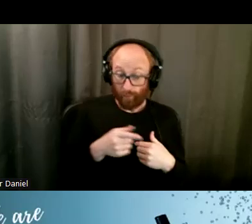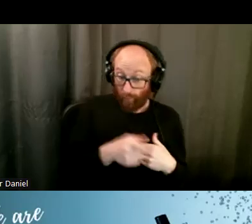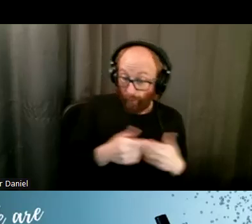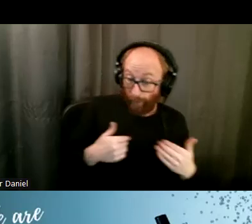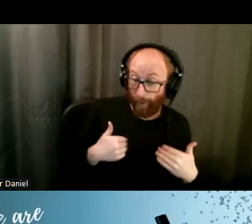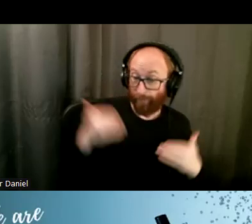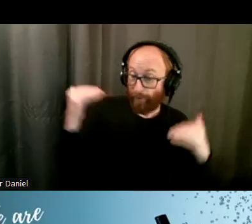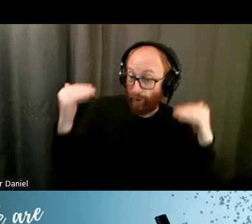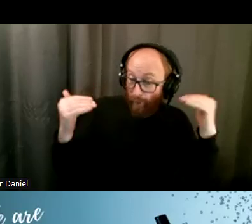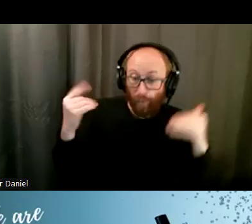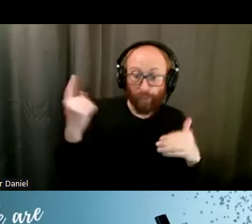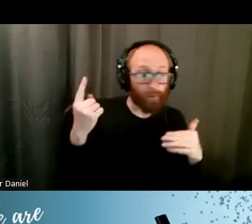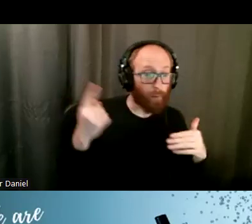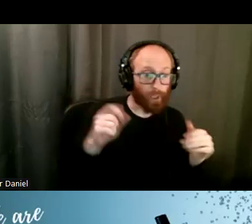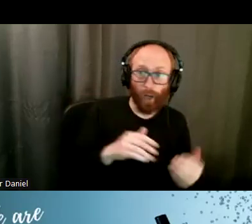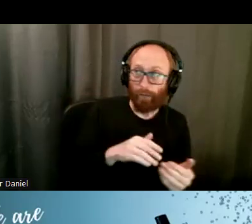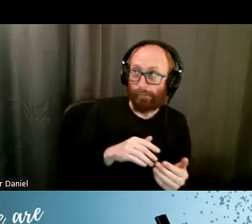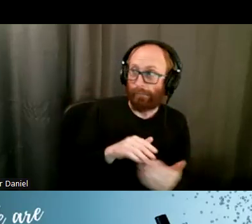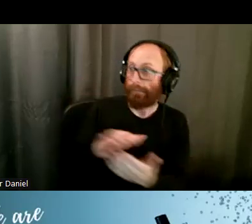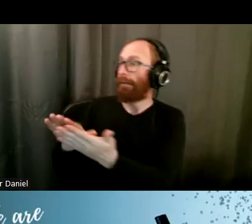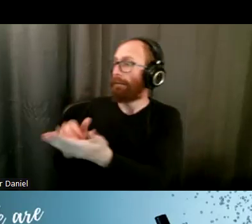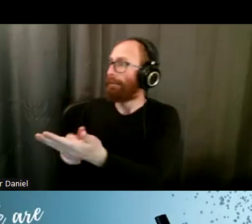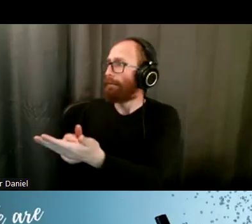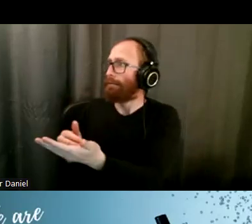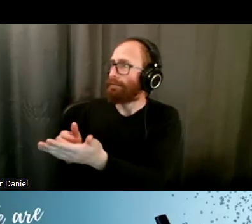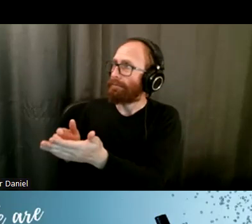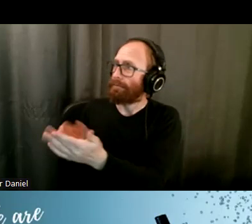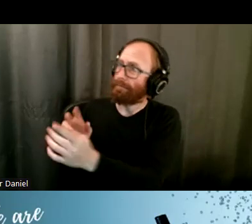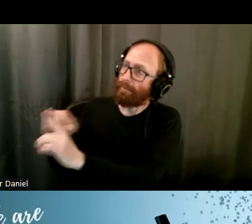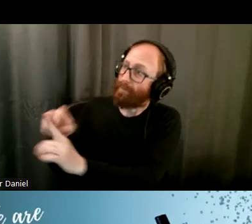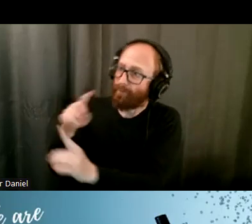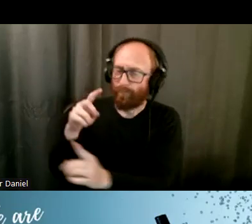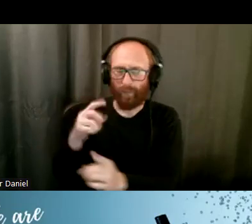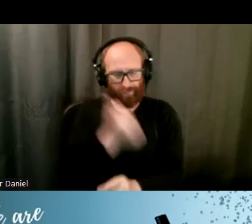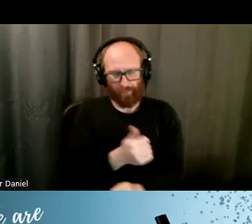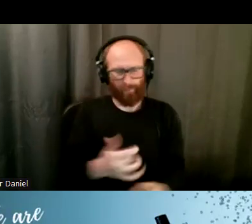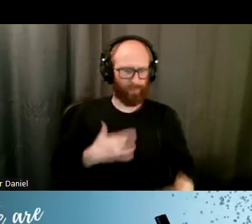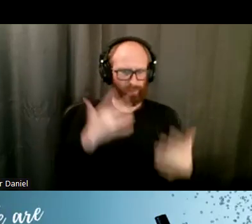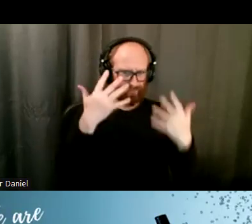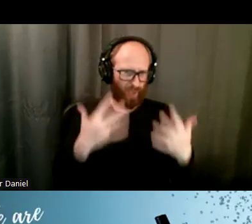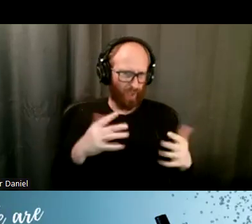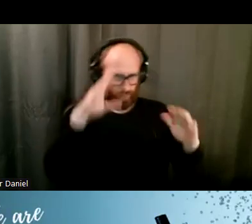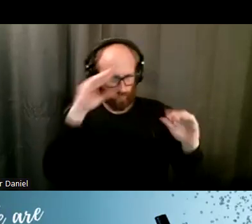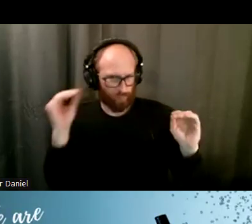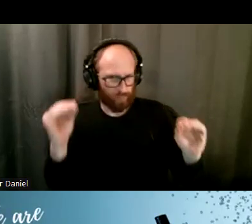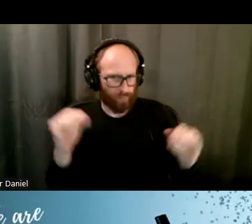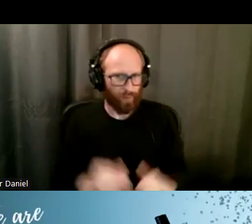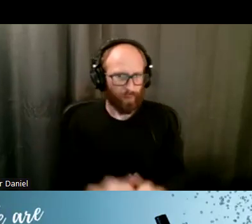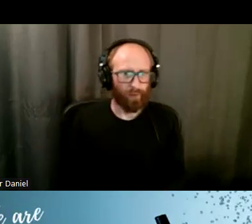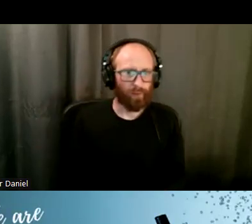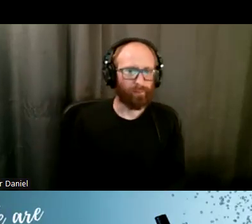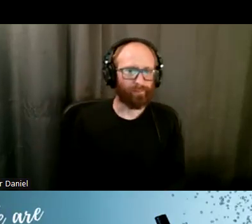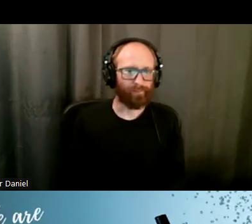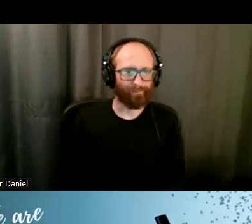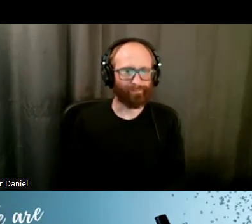can turn to when they do feel sad or hopeless. The chart on the left, as you